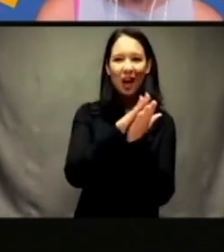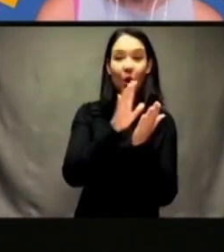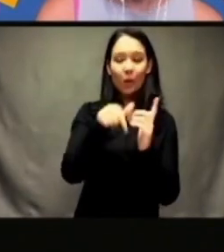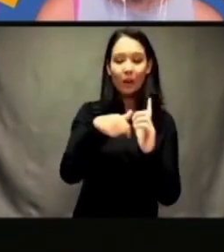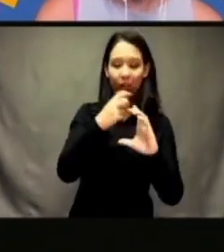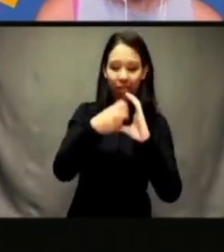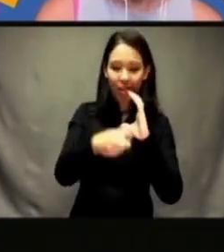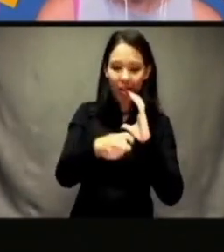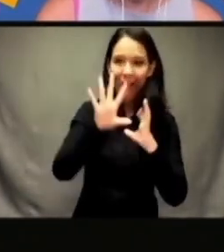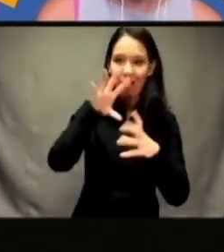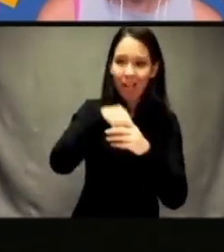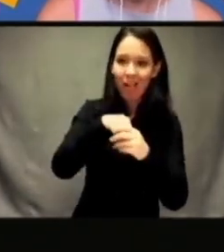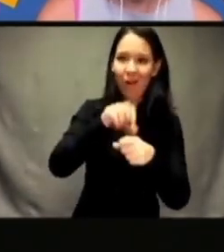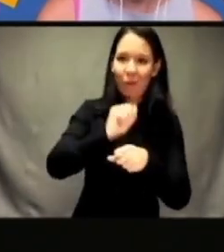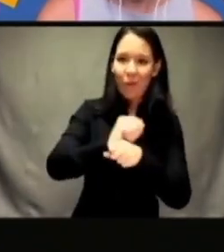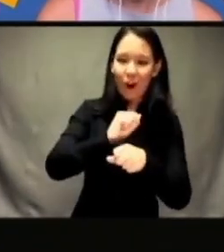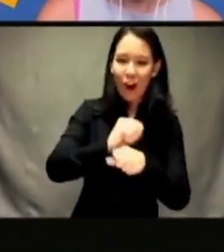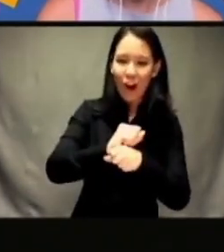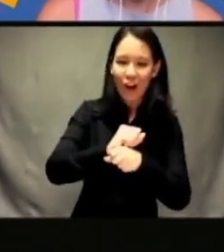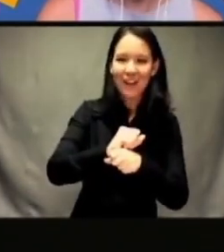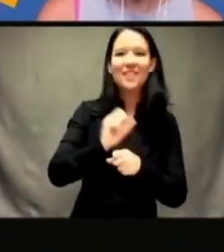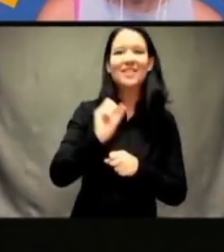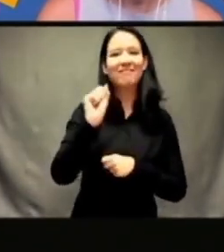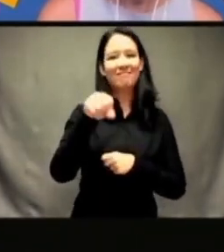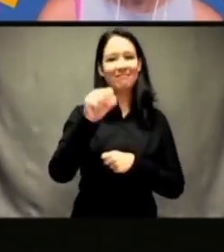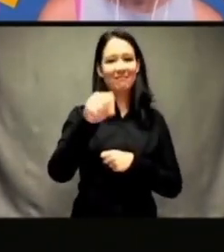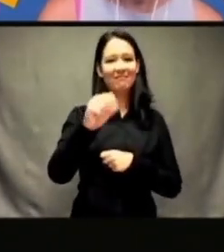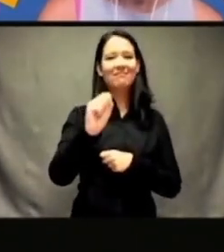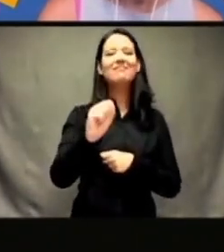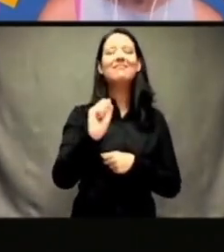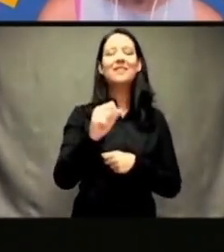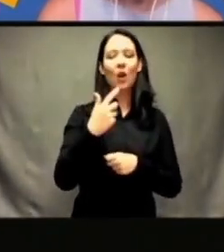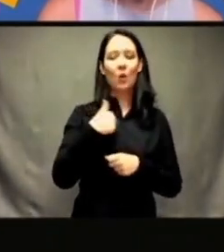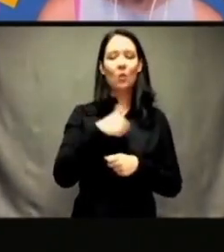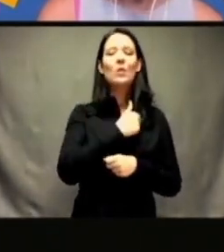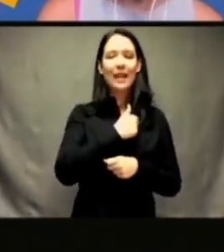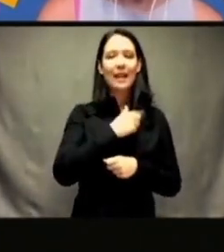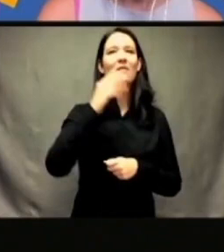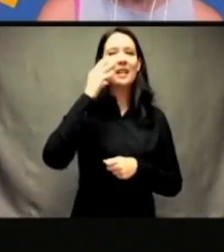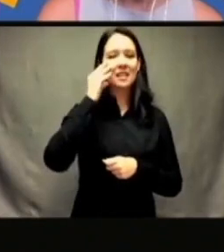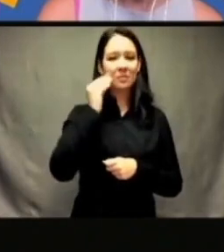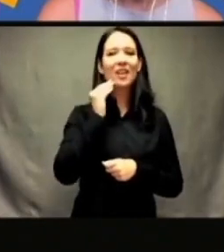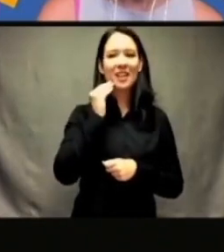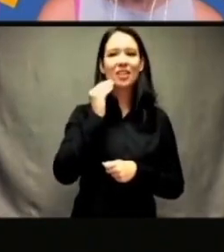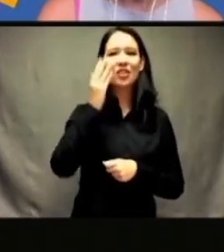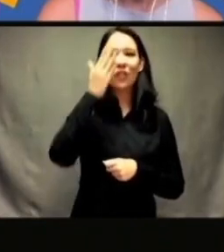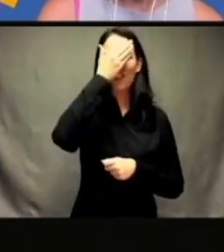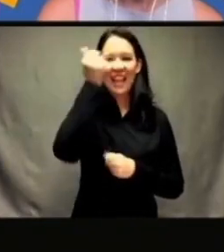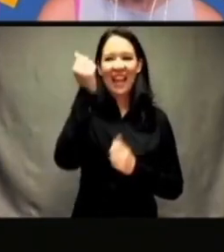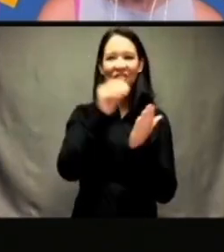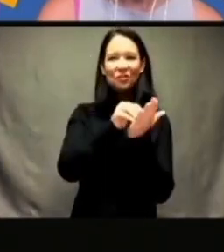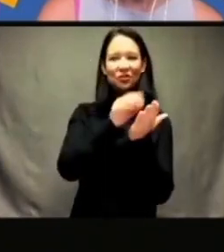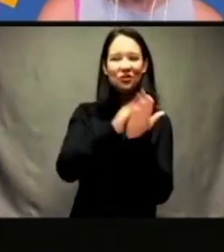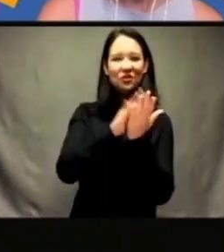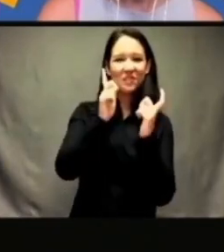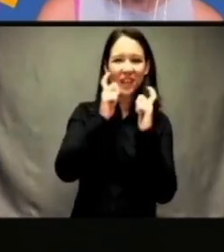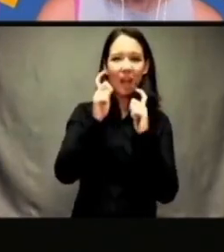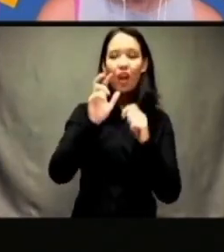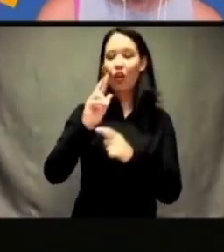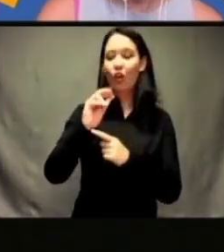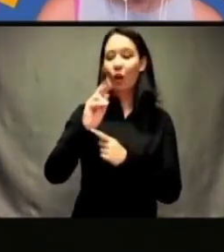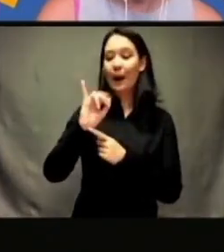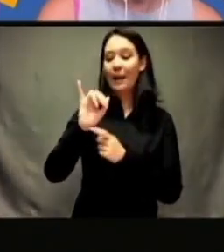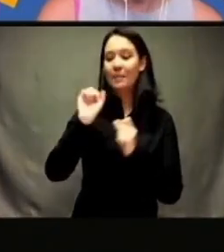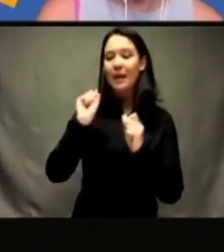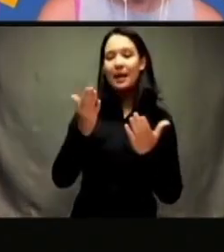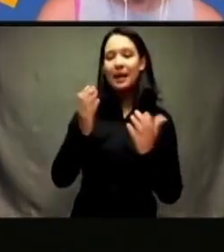work. And yes, that is something we've definitely experienced. And Ronni might be able to talk about this